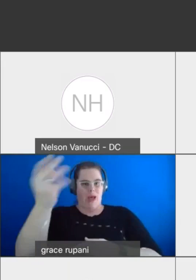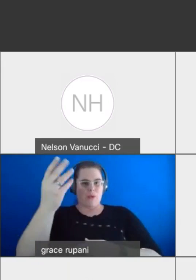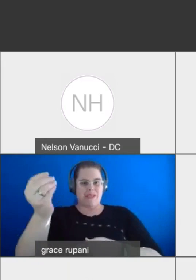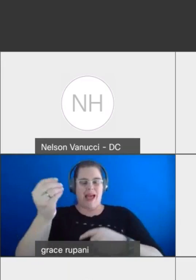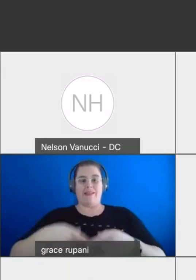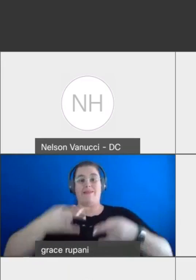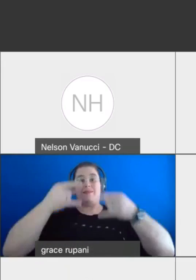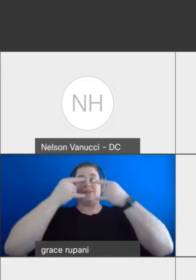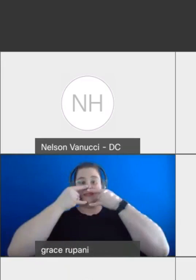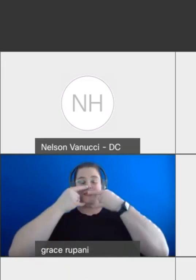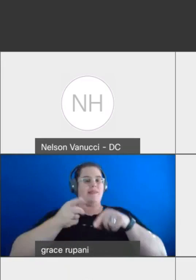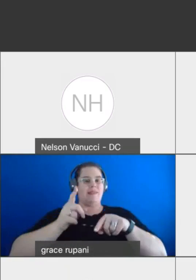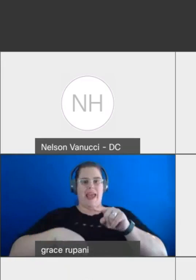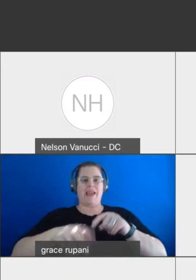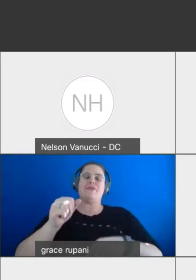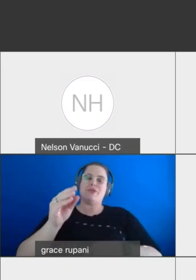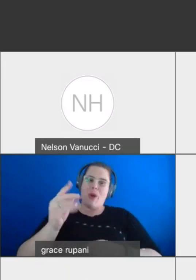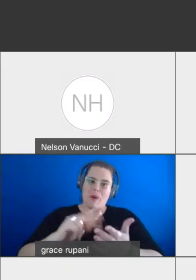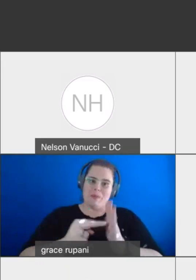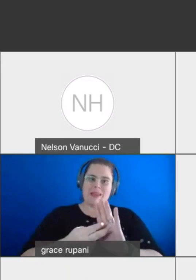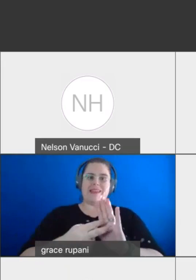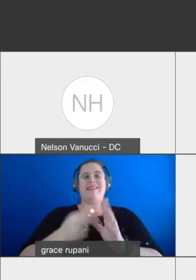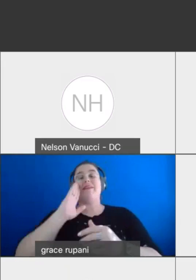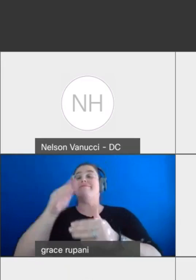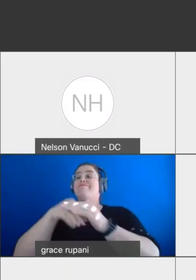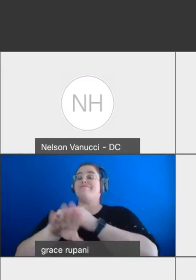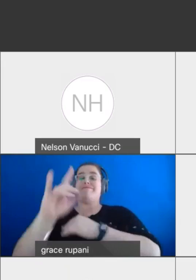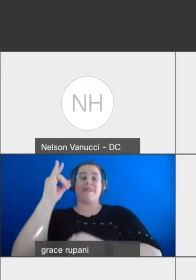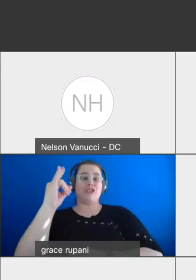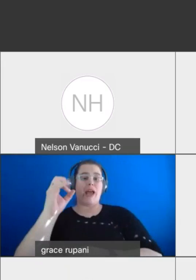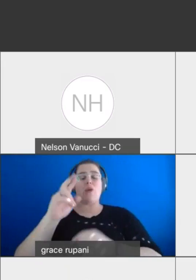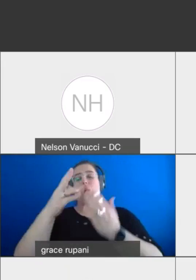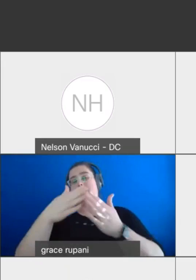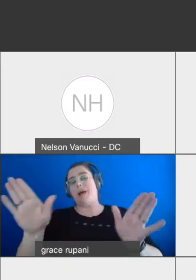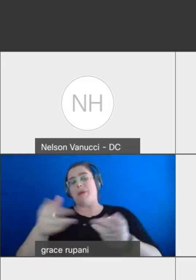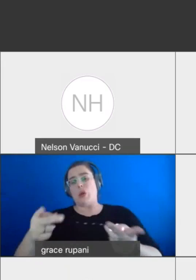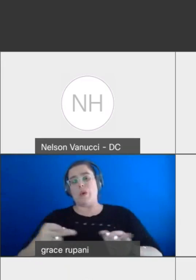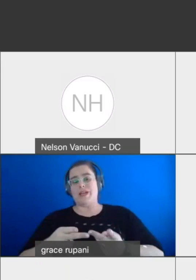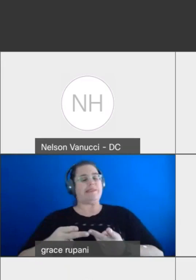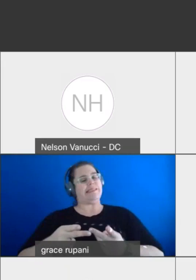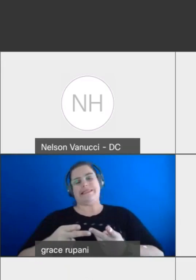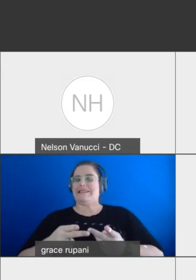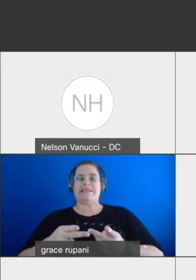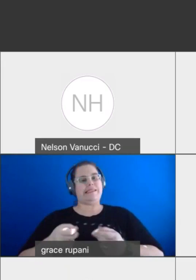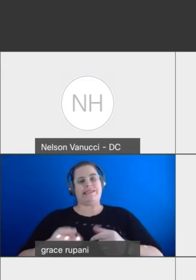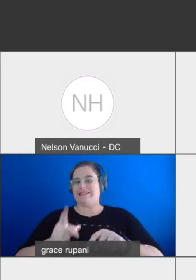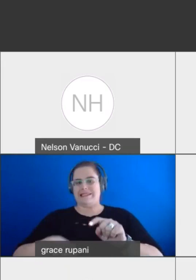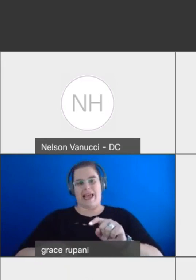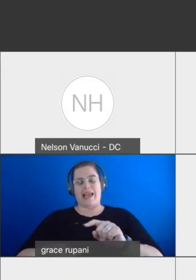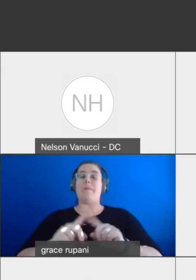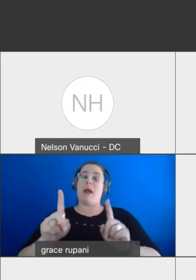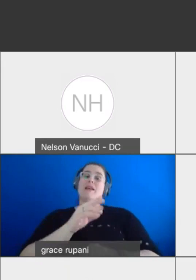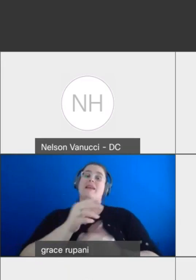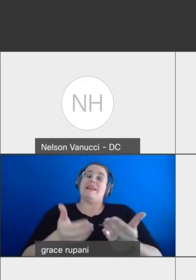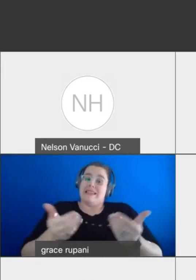a public site to get a vaccine. The clinic that's available really does a good job. It's a separate space. It